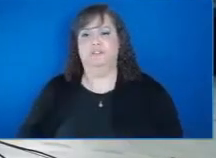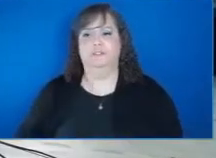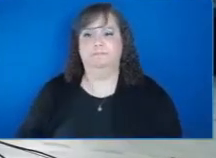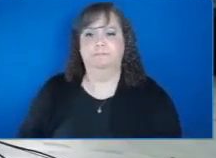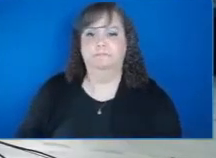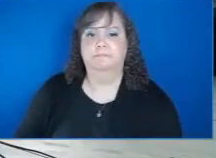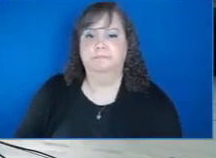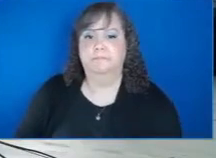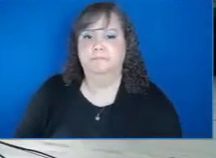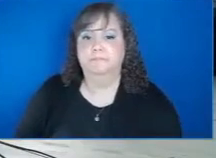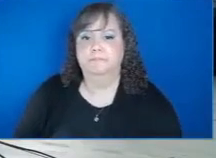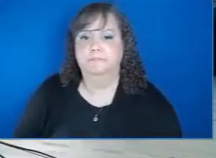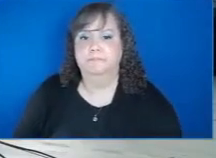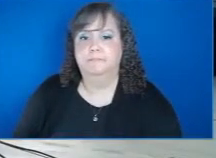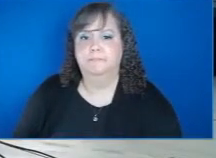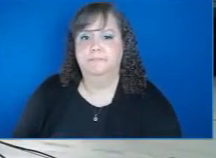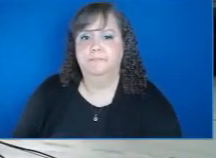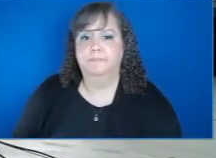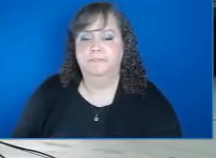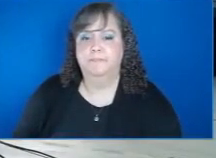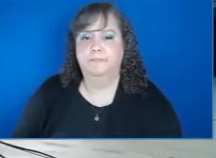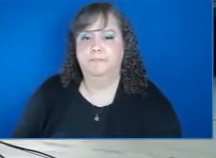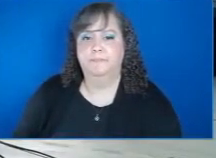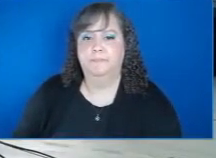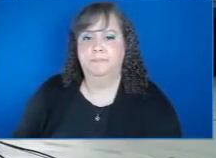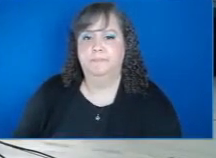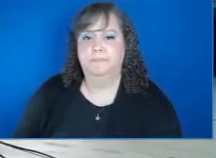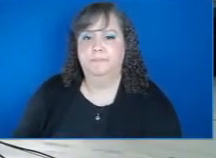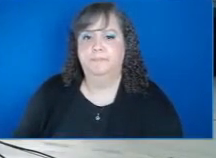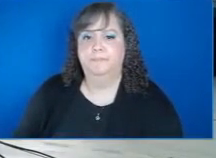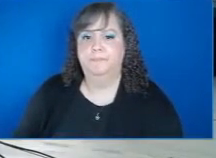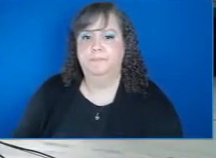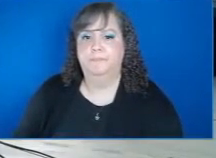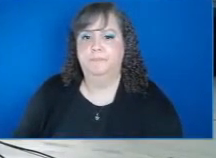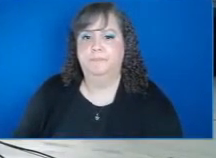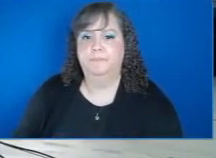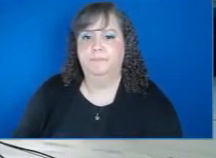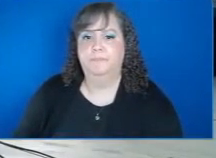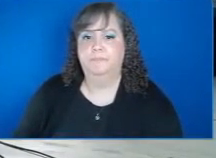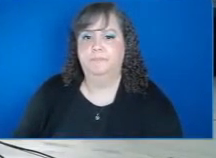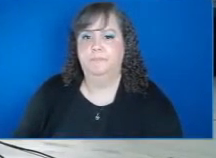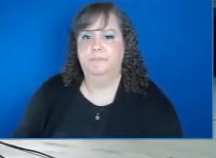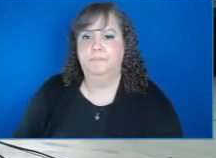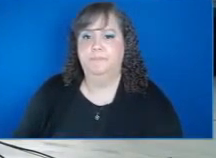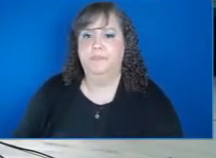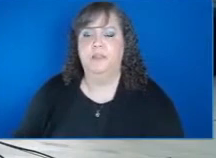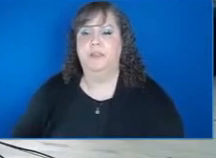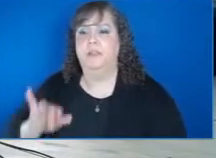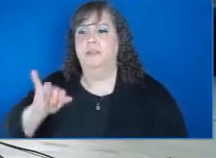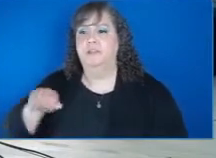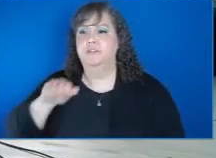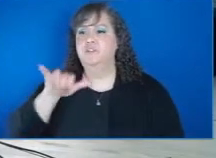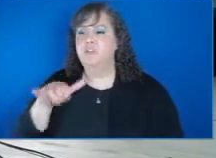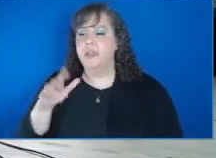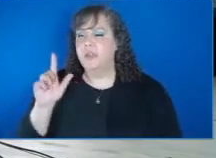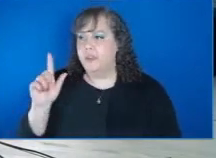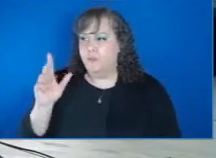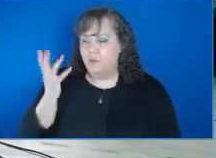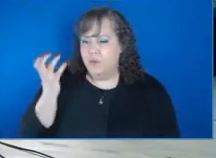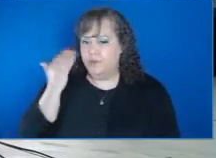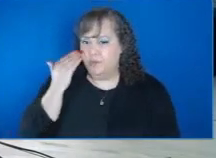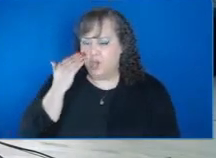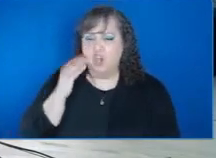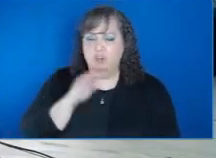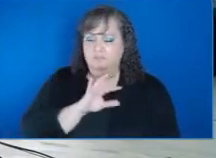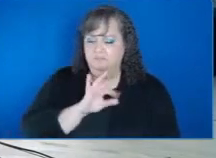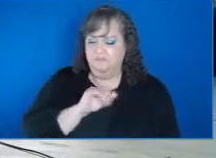very practical question on Facebook. For someone who's interested in entering a field like the three